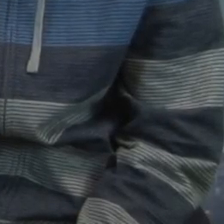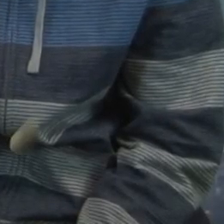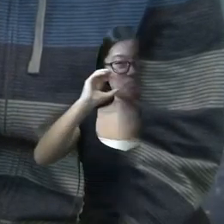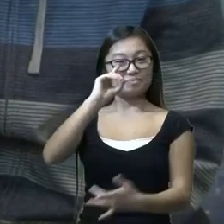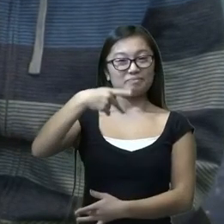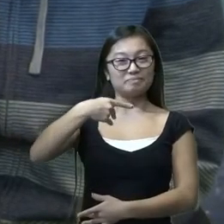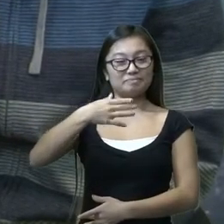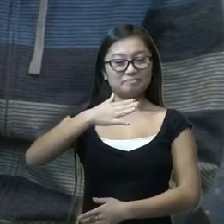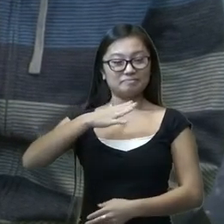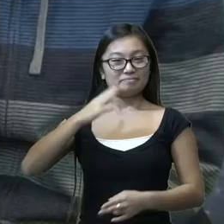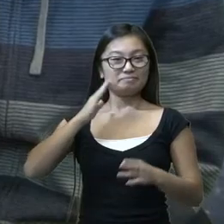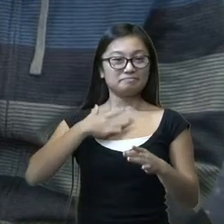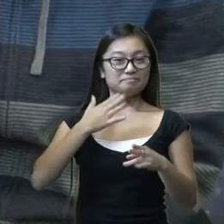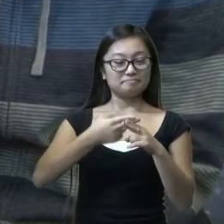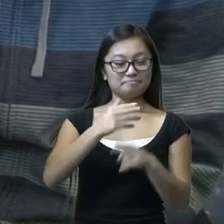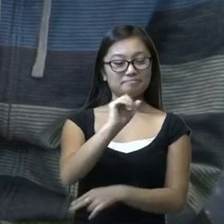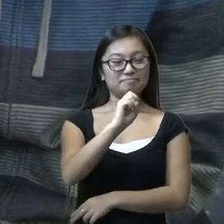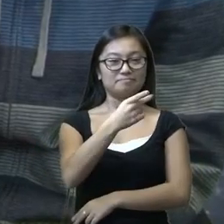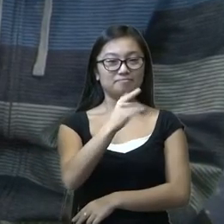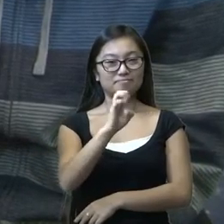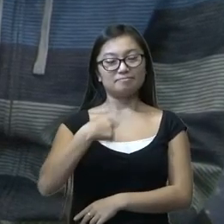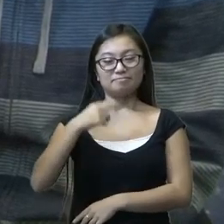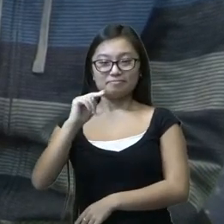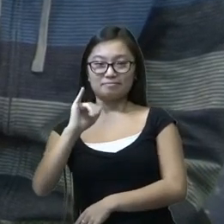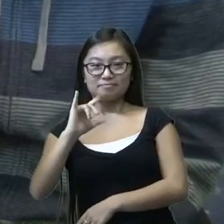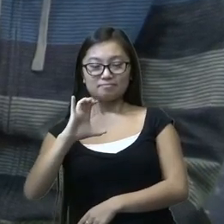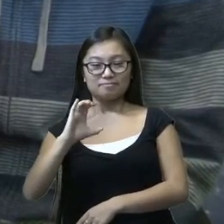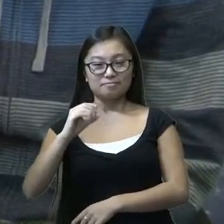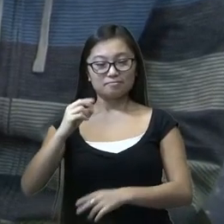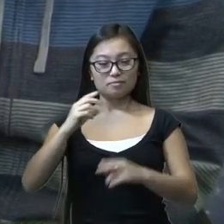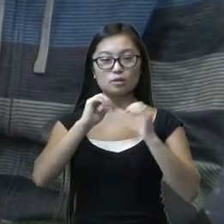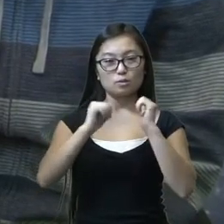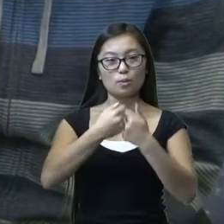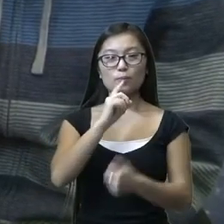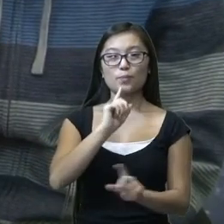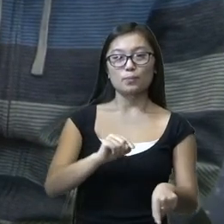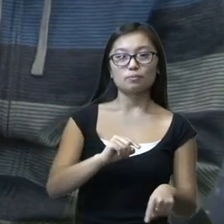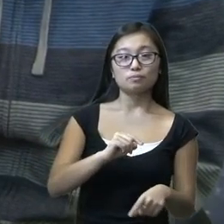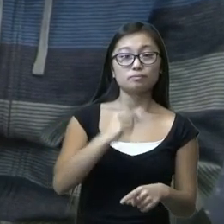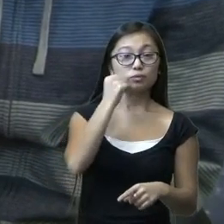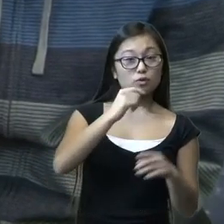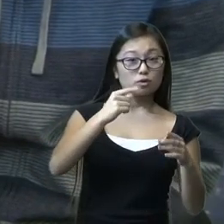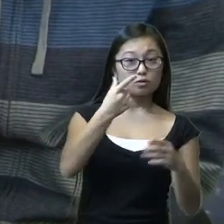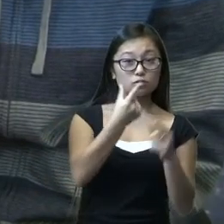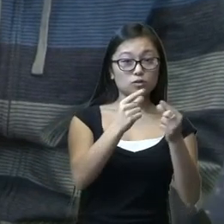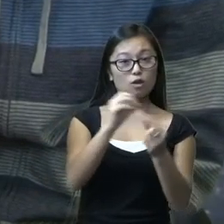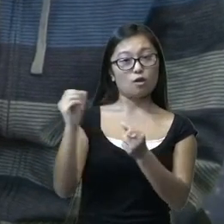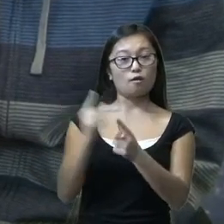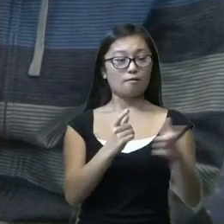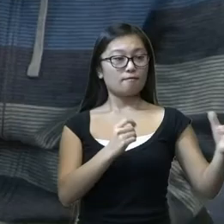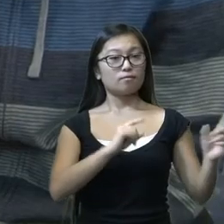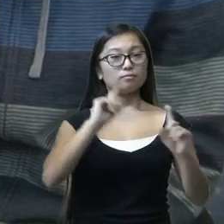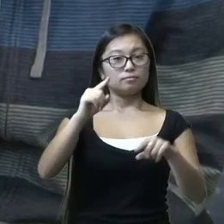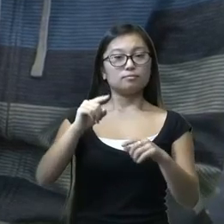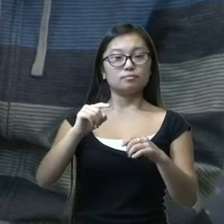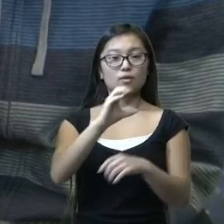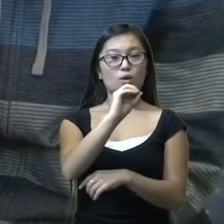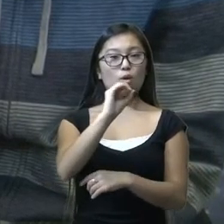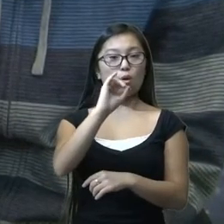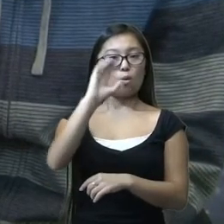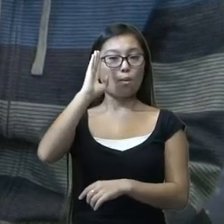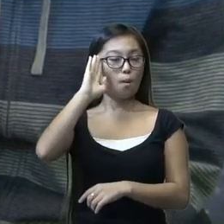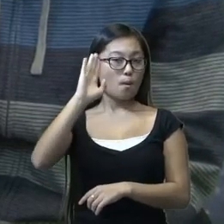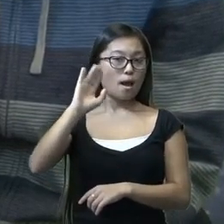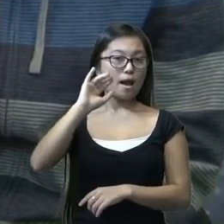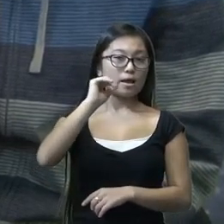DP, what's happening? I'm Ashley. And I'm Nika, here with your sports report. Girls golf competes at the Channel League Invitational Championships in Ojai